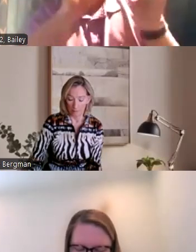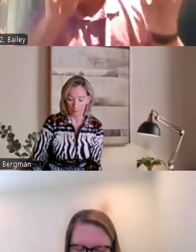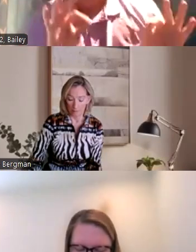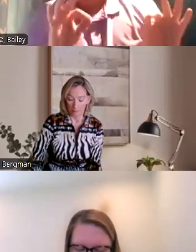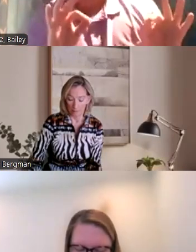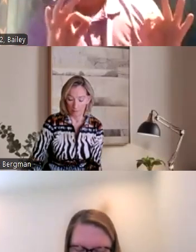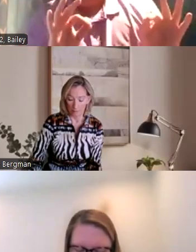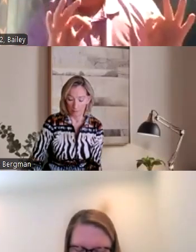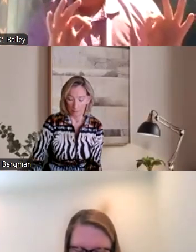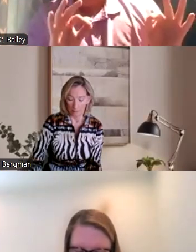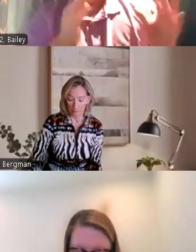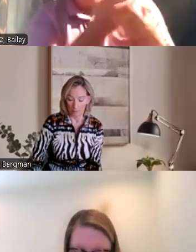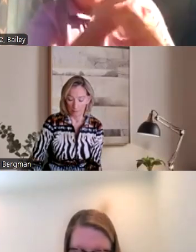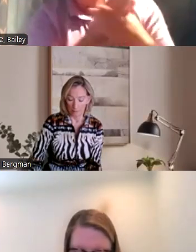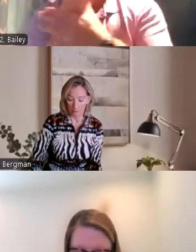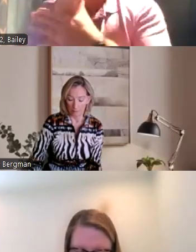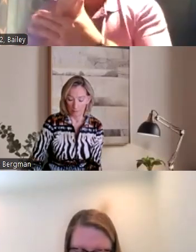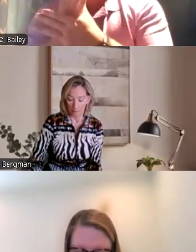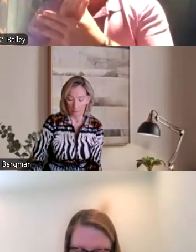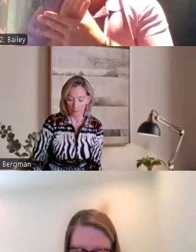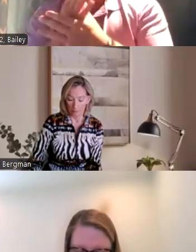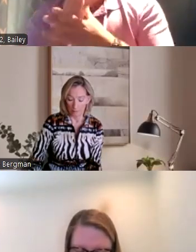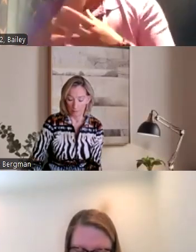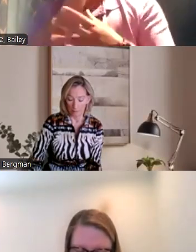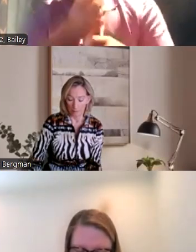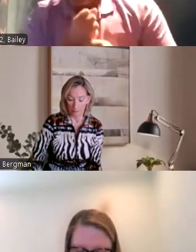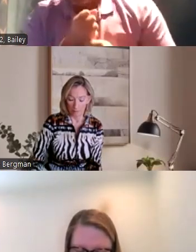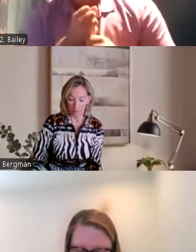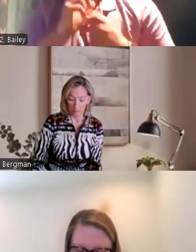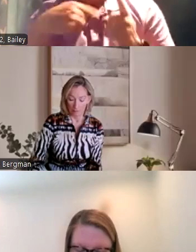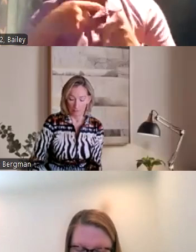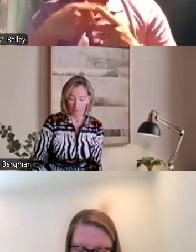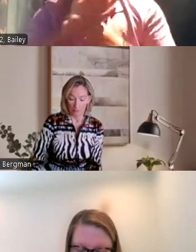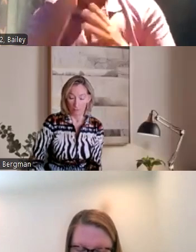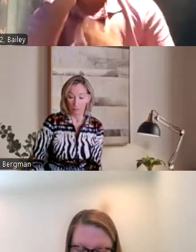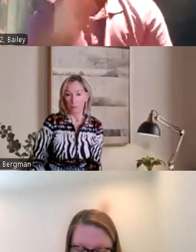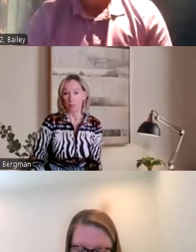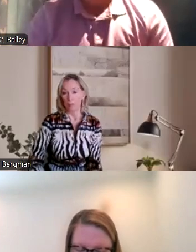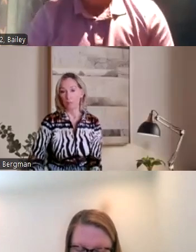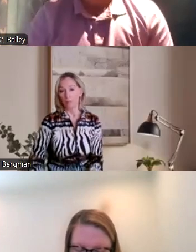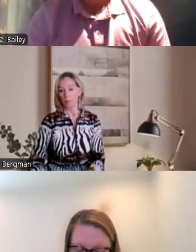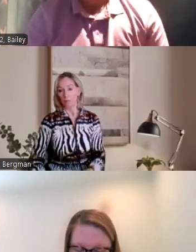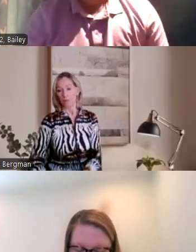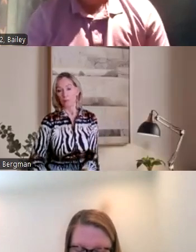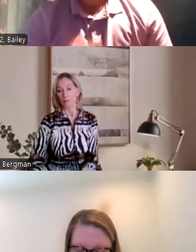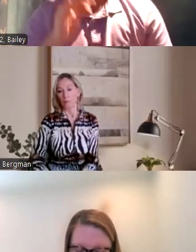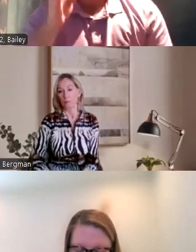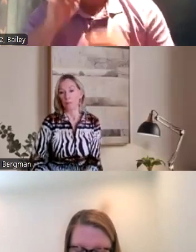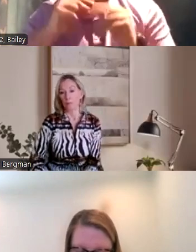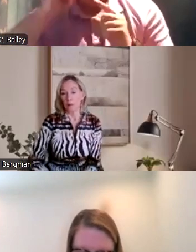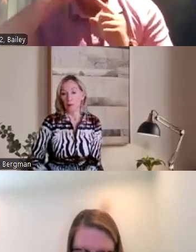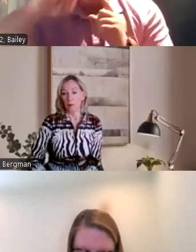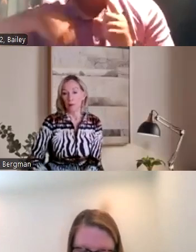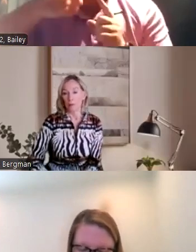the individual to share the information. And if we receive that, then we would be sharing that. Okay. And is it built around the